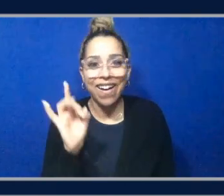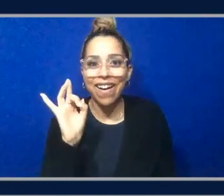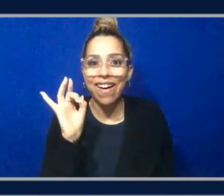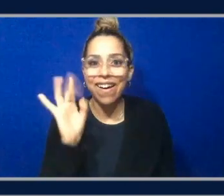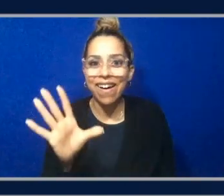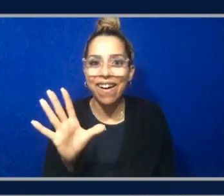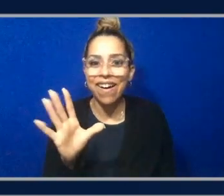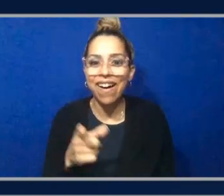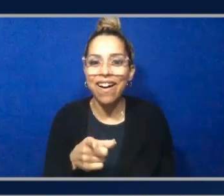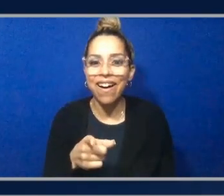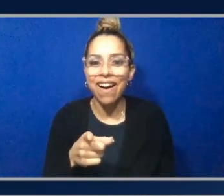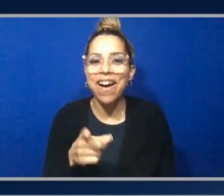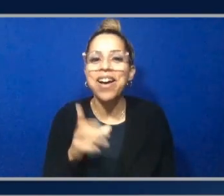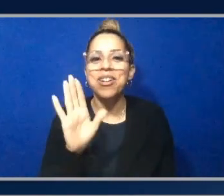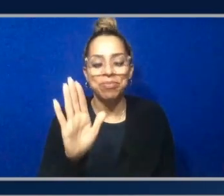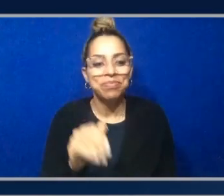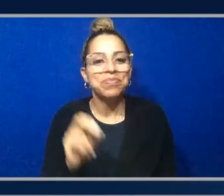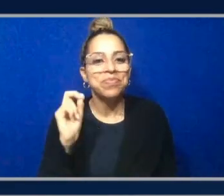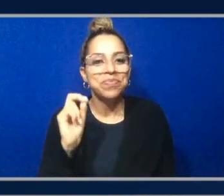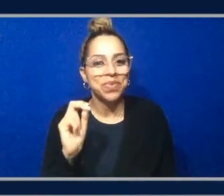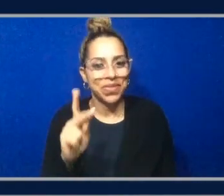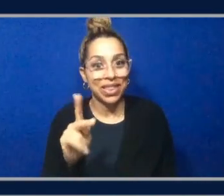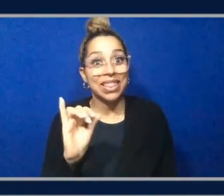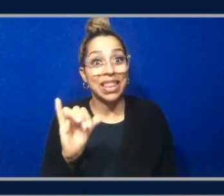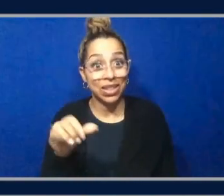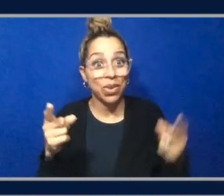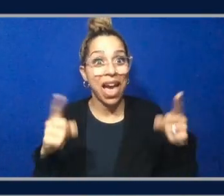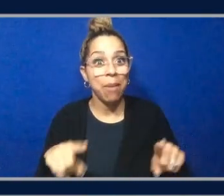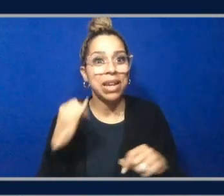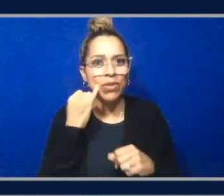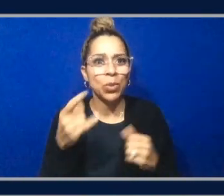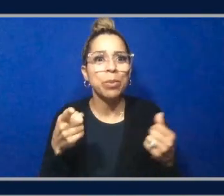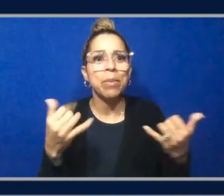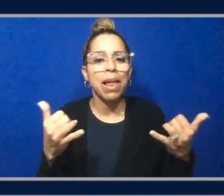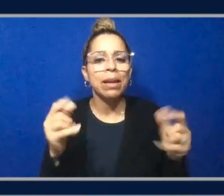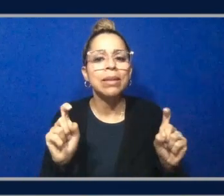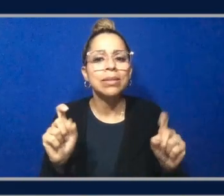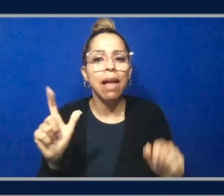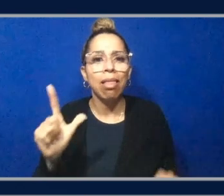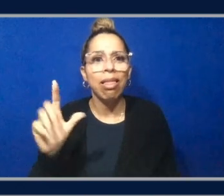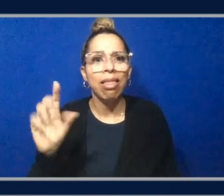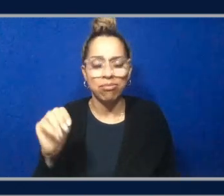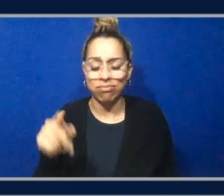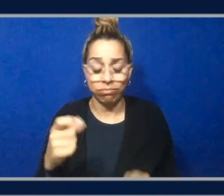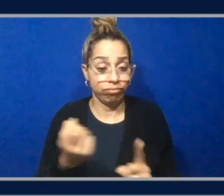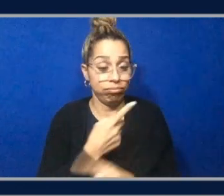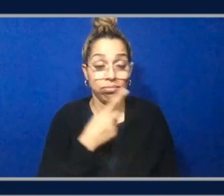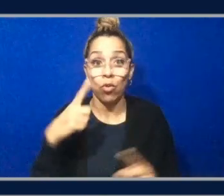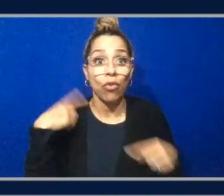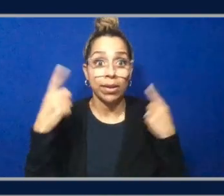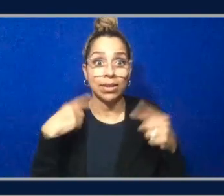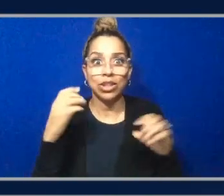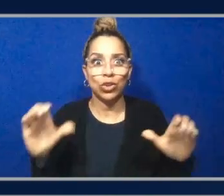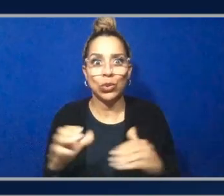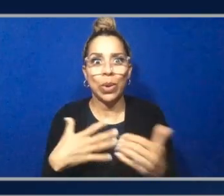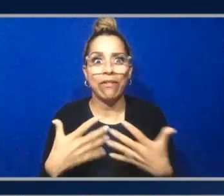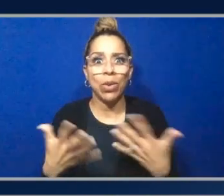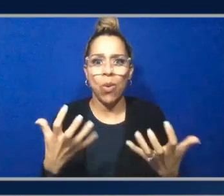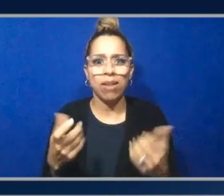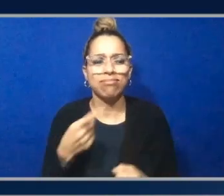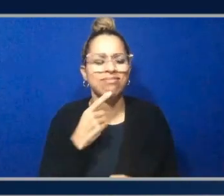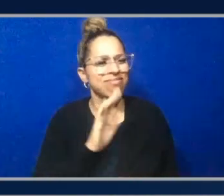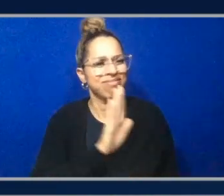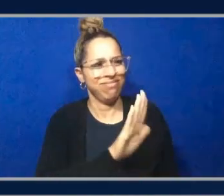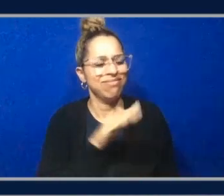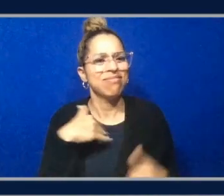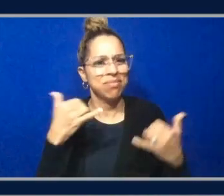guys, this is what's happening when you're playing with LLMs. They just go crazy and do what they want. Okay. It just wants to play Minecraft. Because you